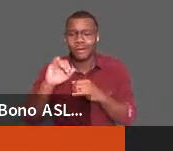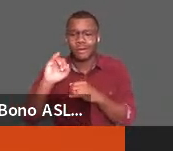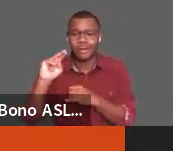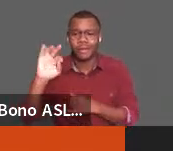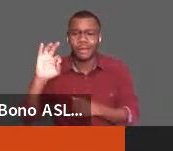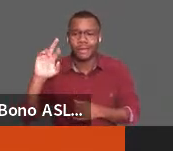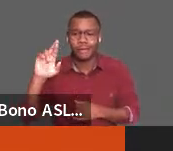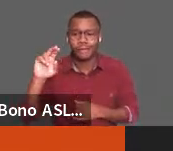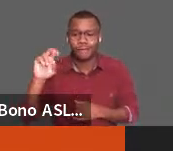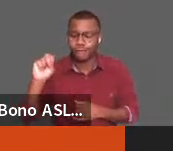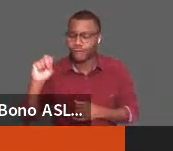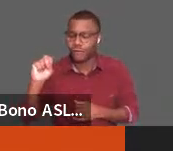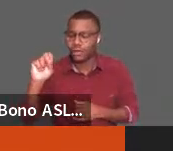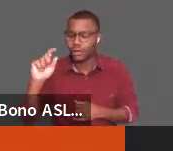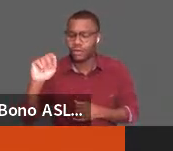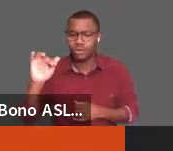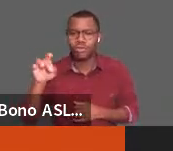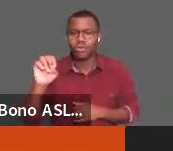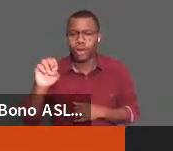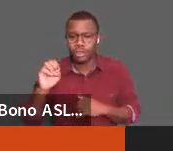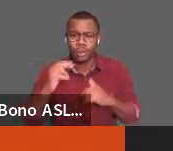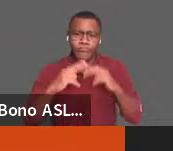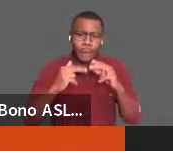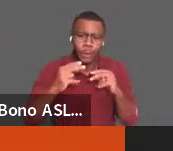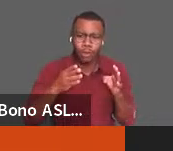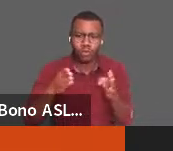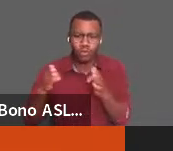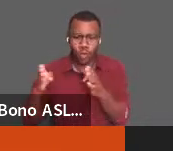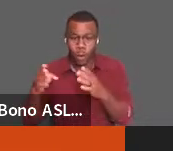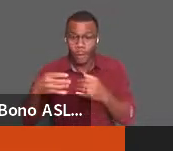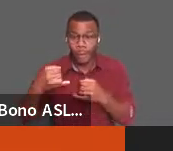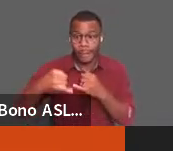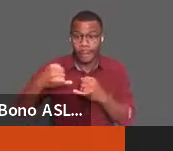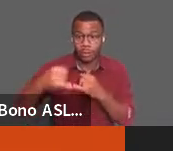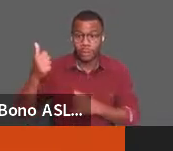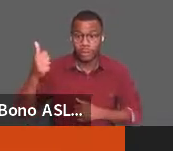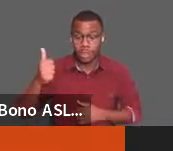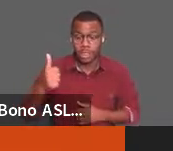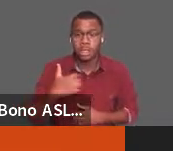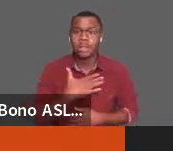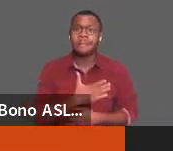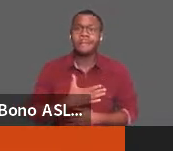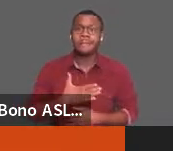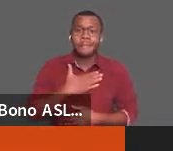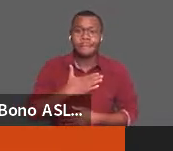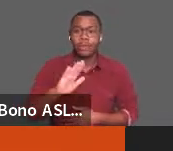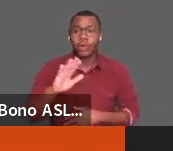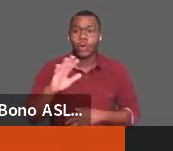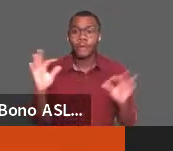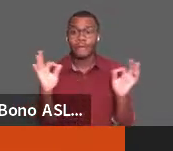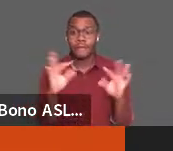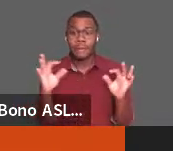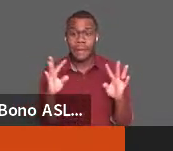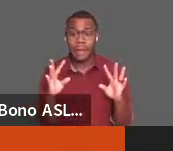guys. So please, provide us with your feedback so that we can hear from you. Thank you guys so much again.